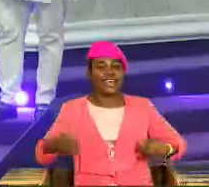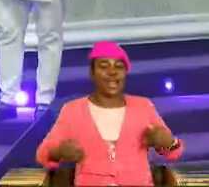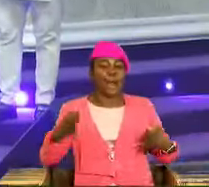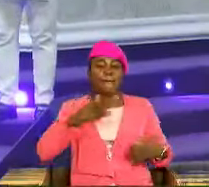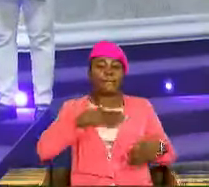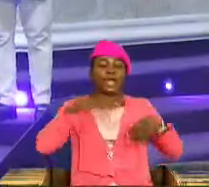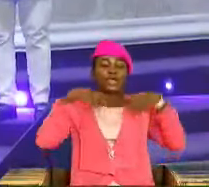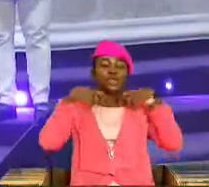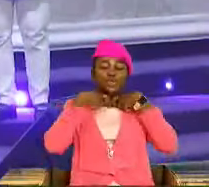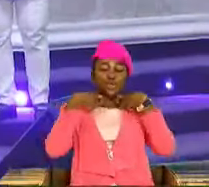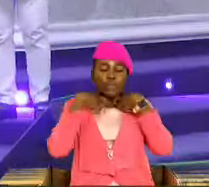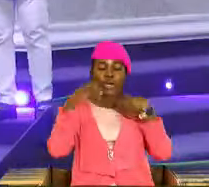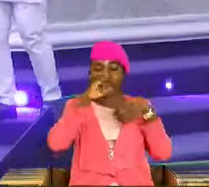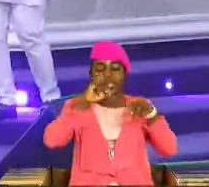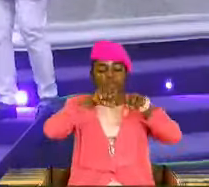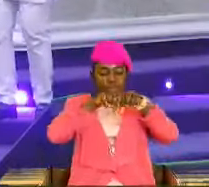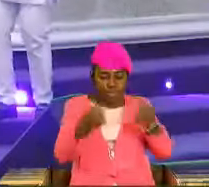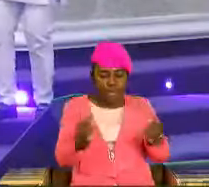my